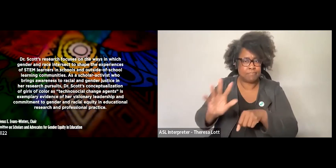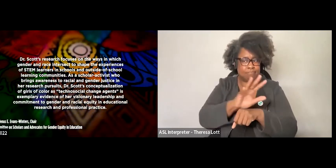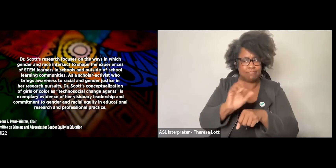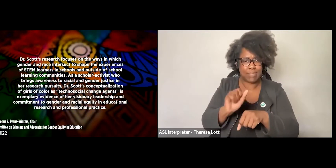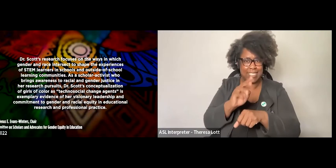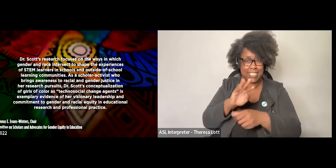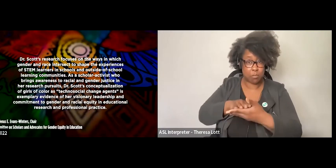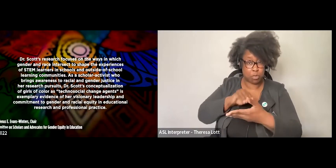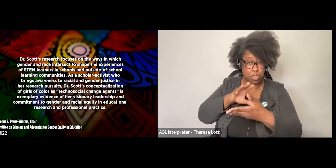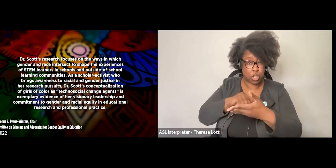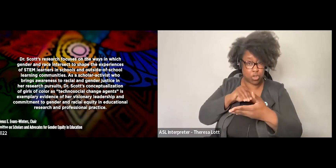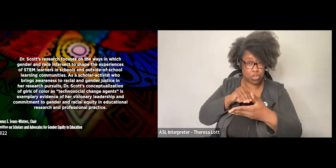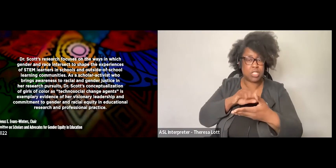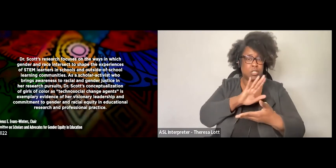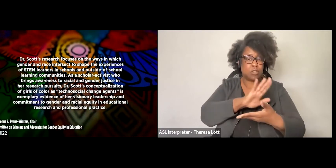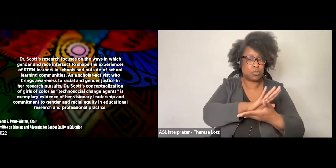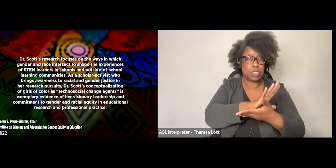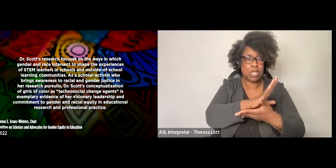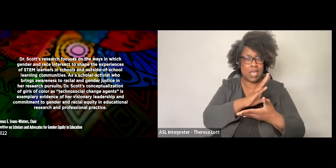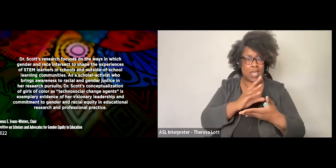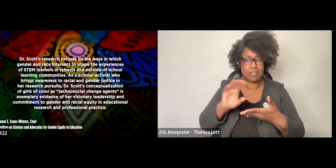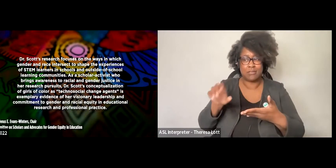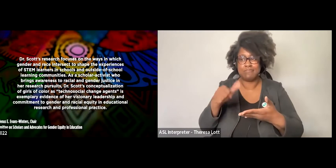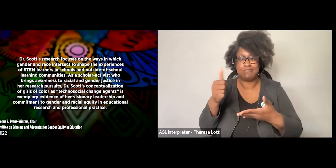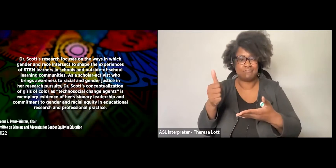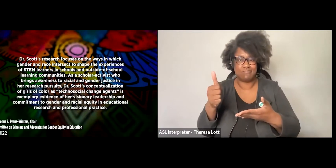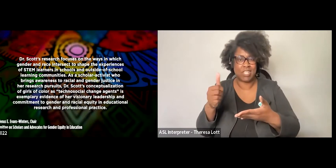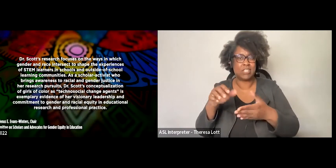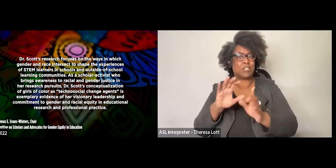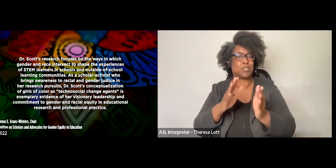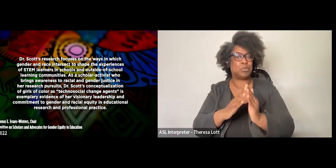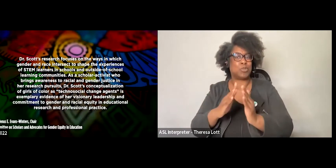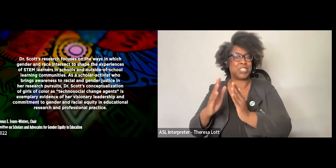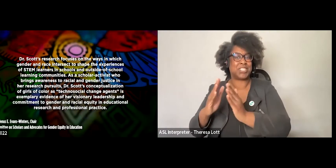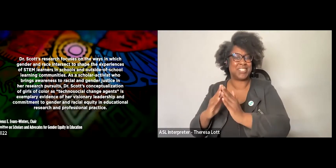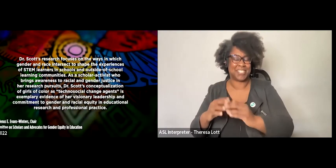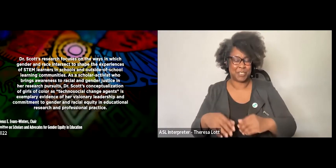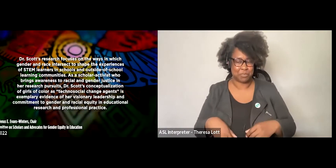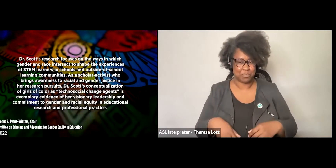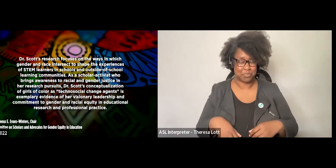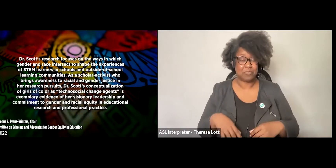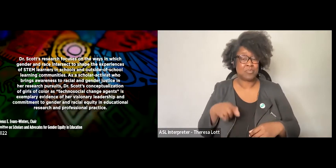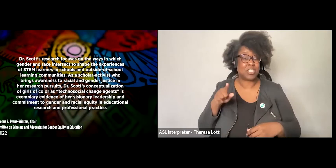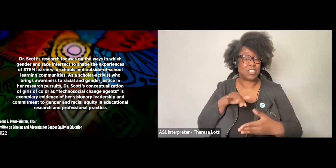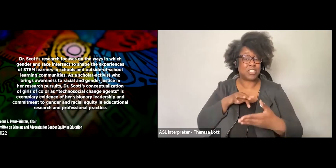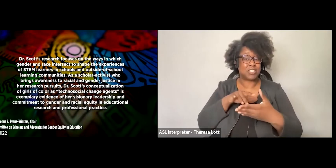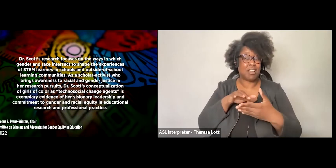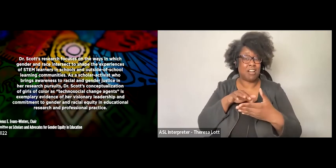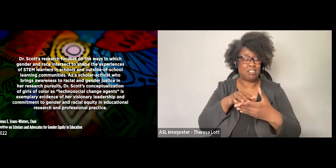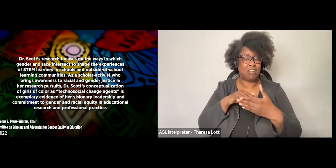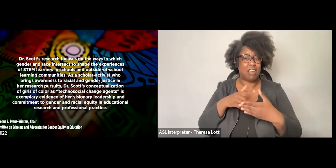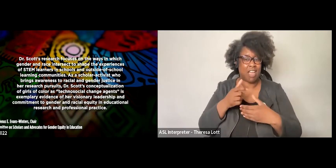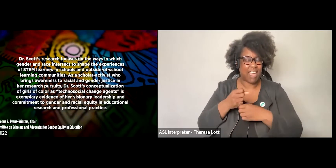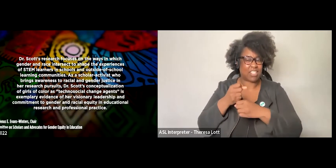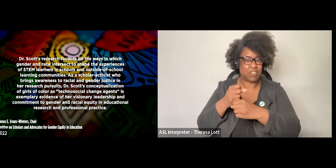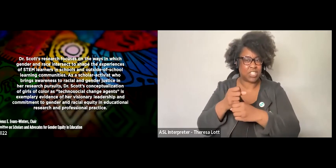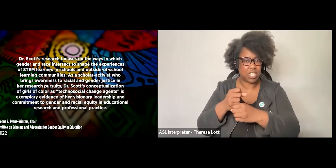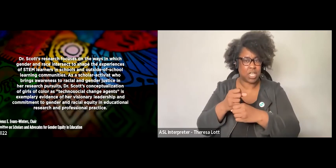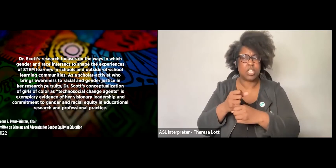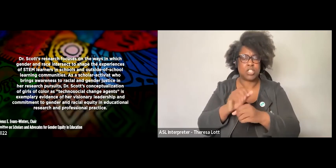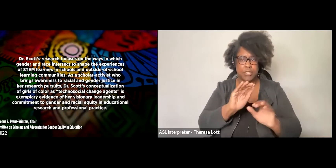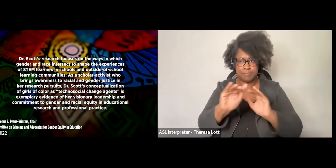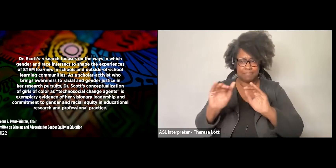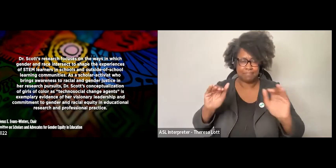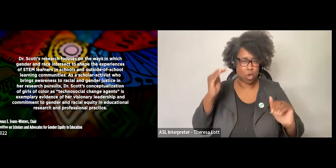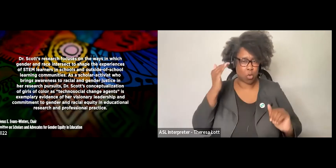in schools and in out-of-school learning communities. As a scholar activist who brings awareness to racial and